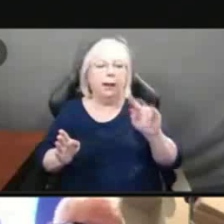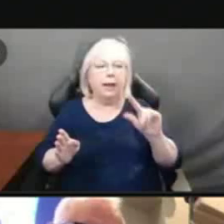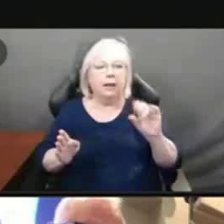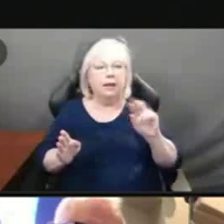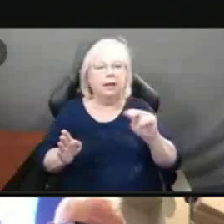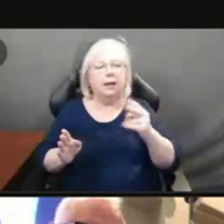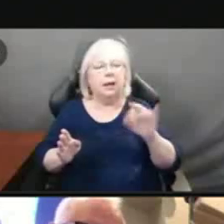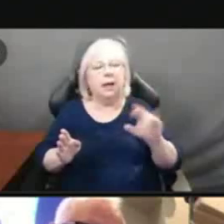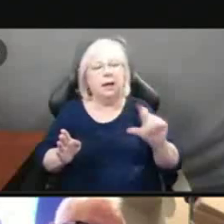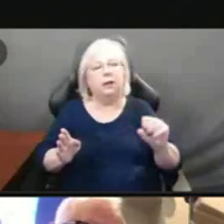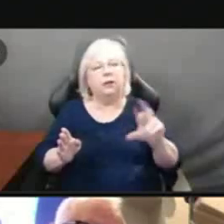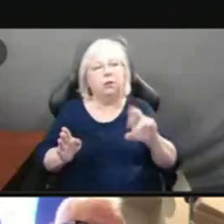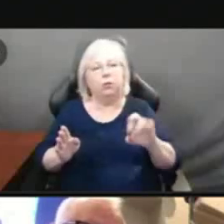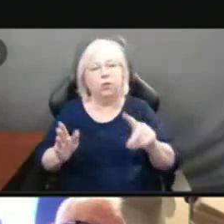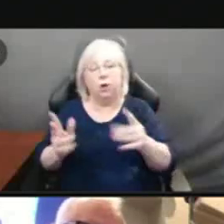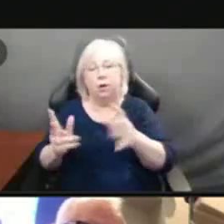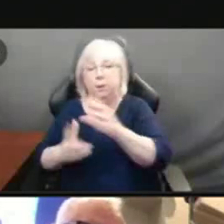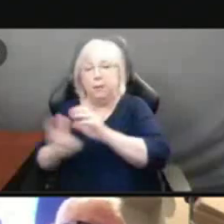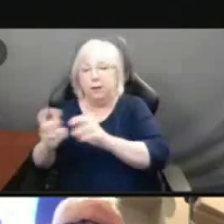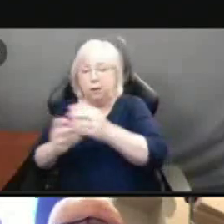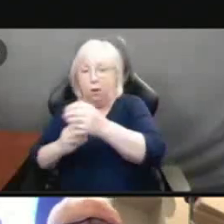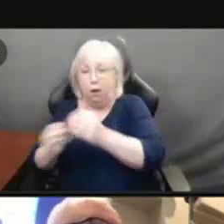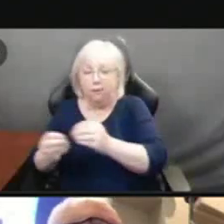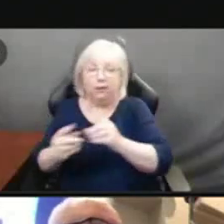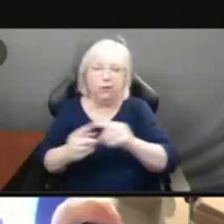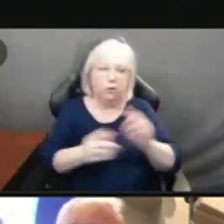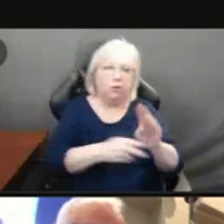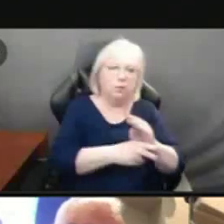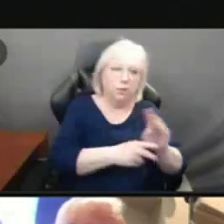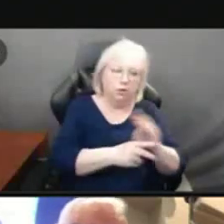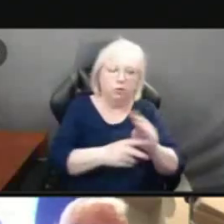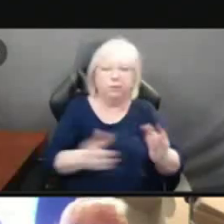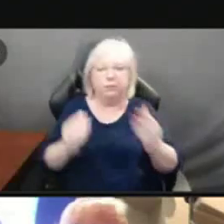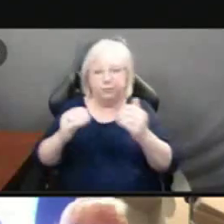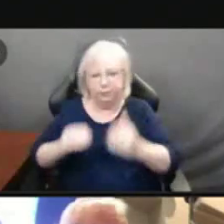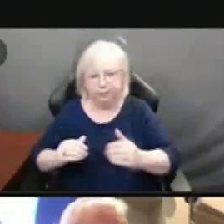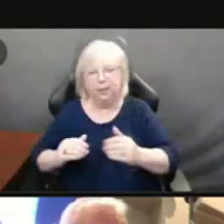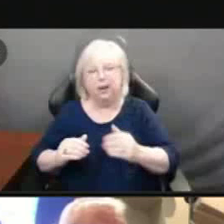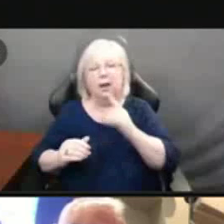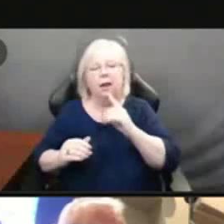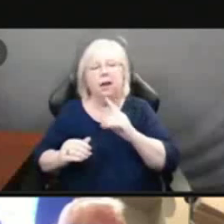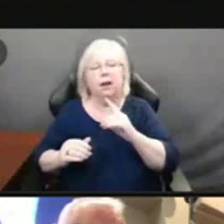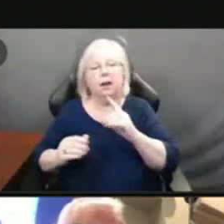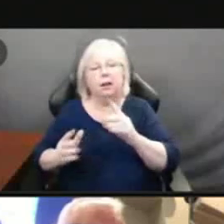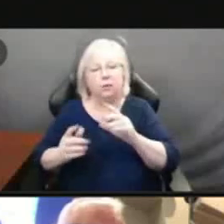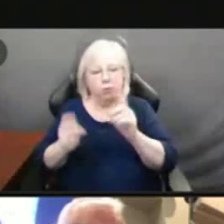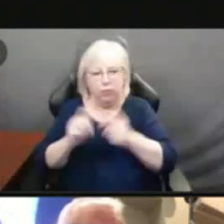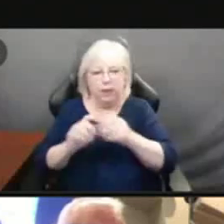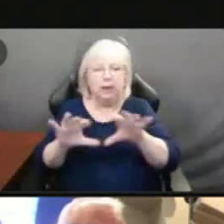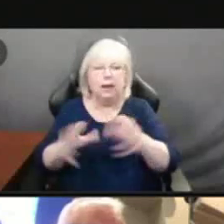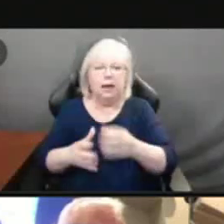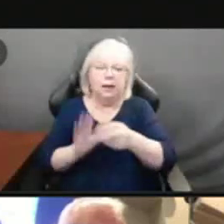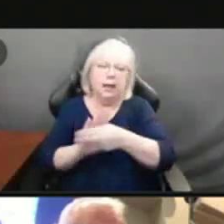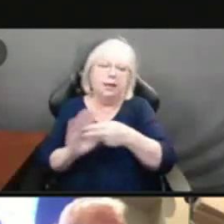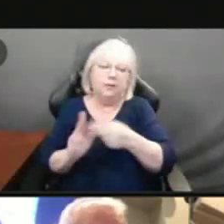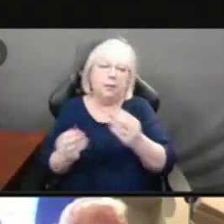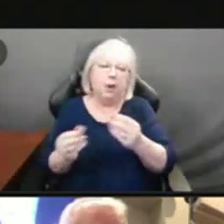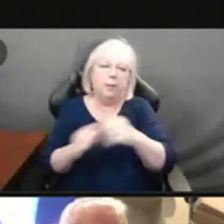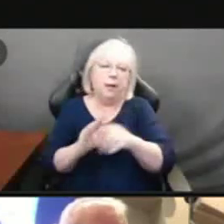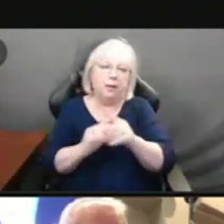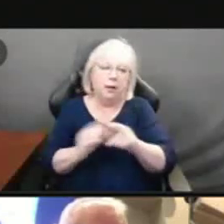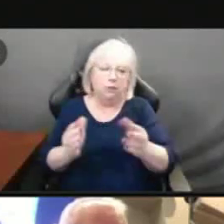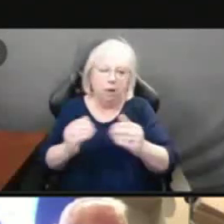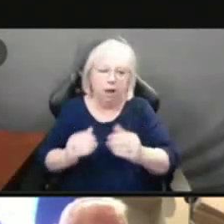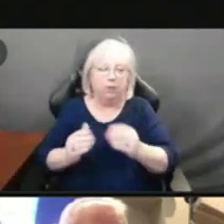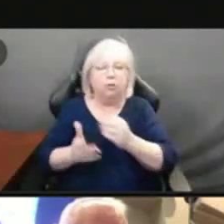from mixed office commercial to commercial. An ordinance to reclassify property located in the City of Little Rock, Arkansas. An ordinance to approve a